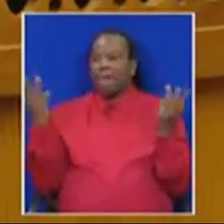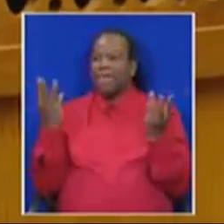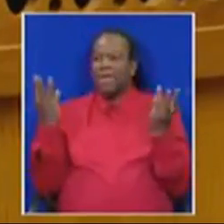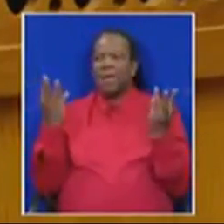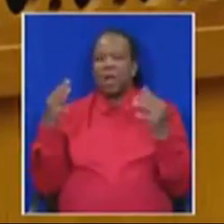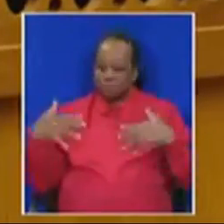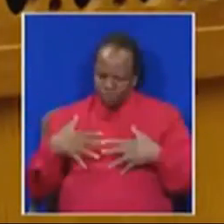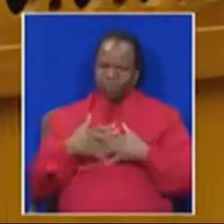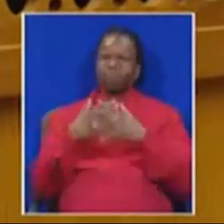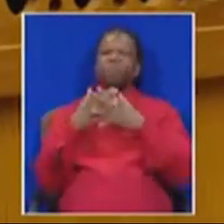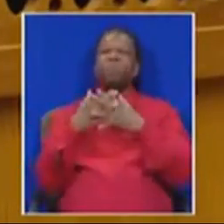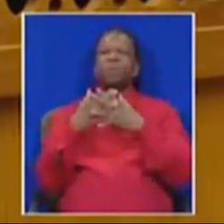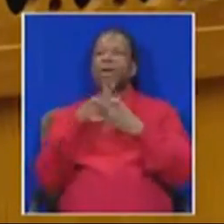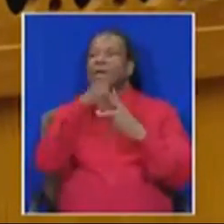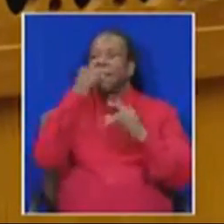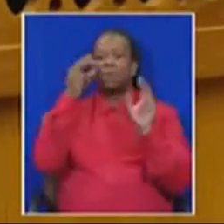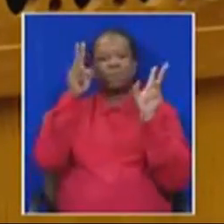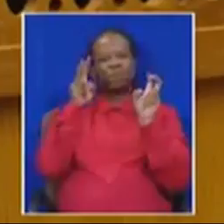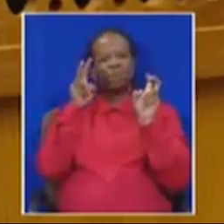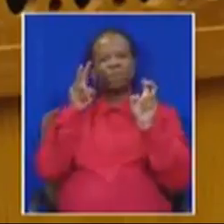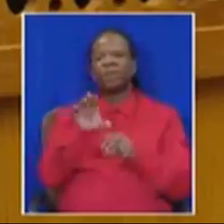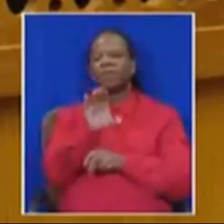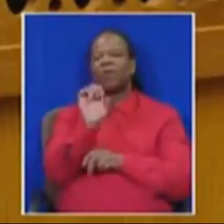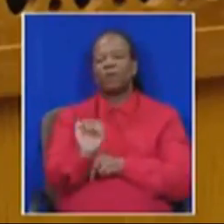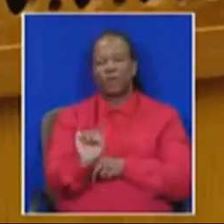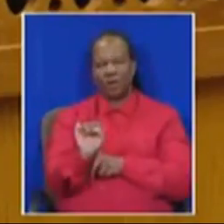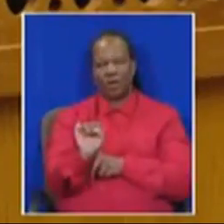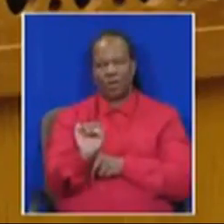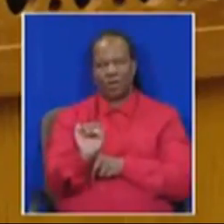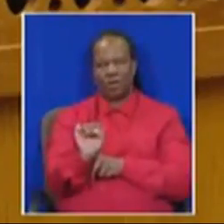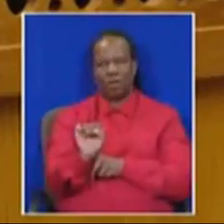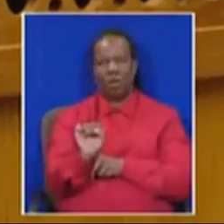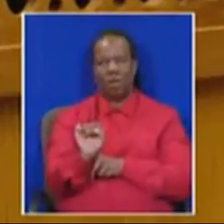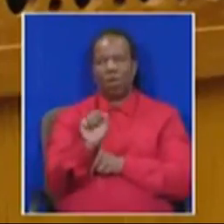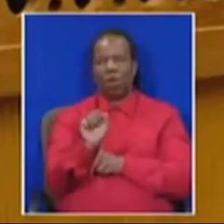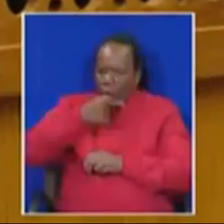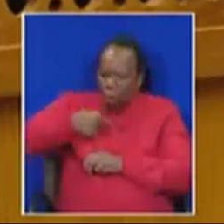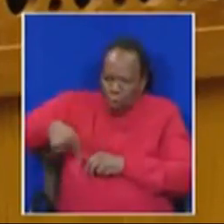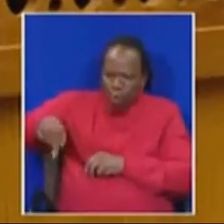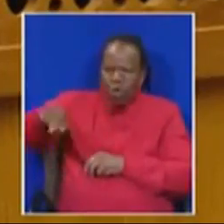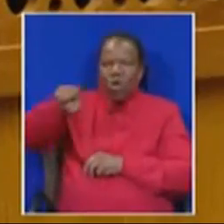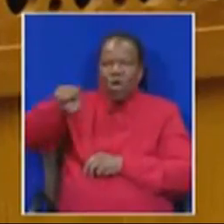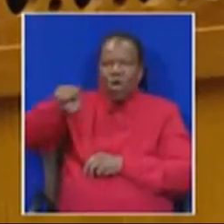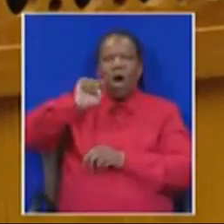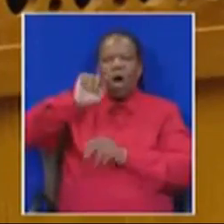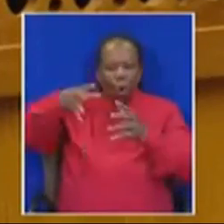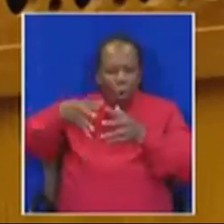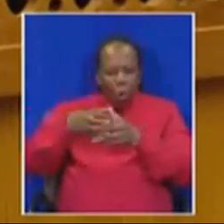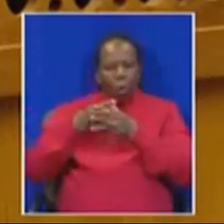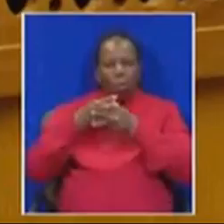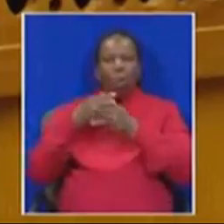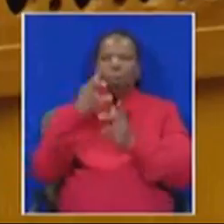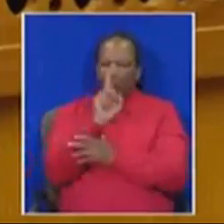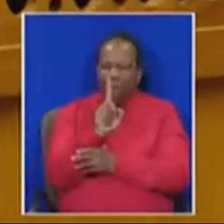great land, South Africa. We are a nation at one. We are one